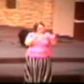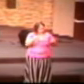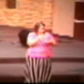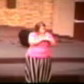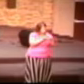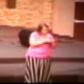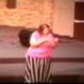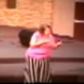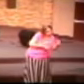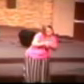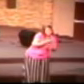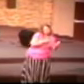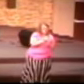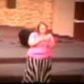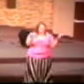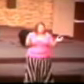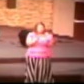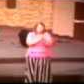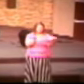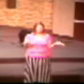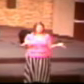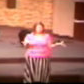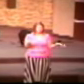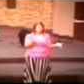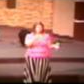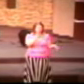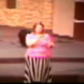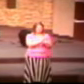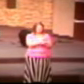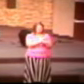disciples be without prayer? They would be absolutely, utterly alone.